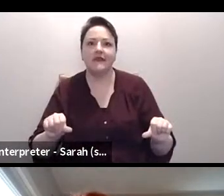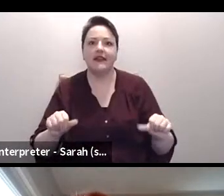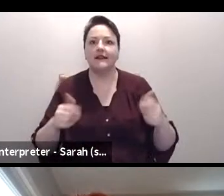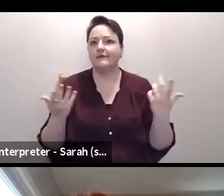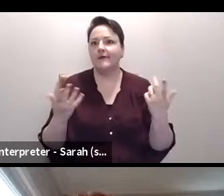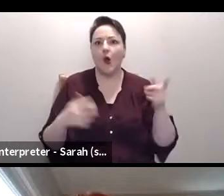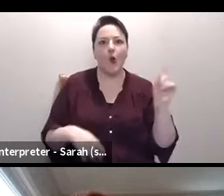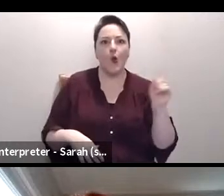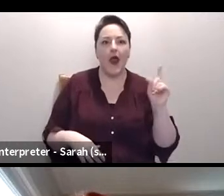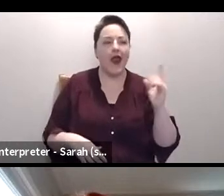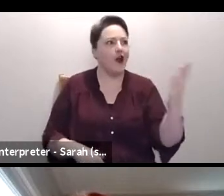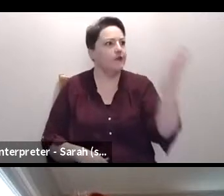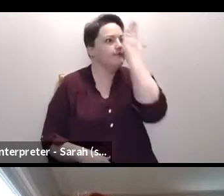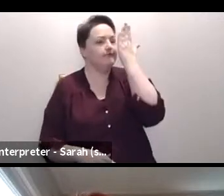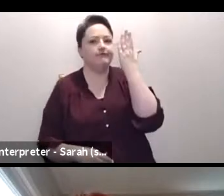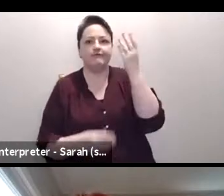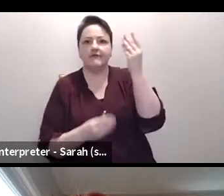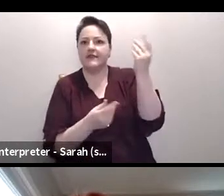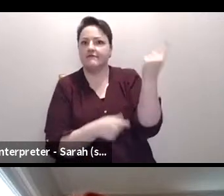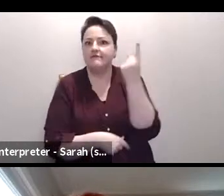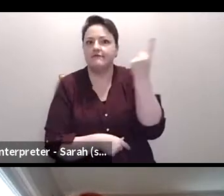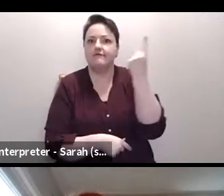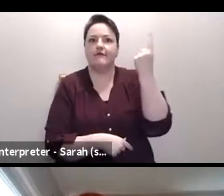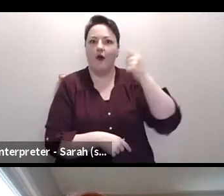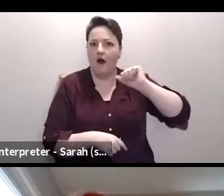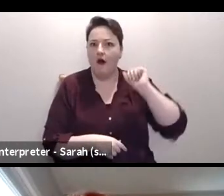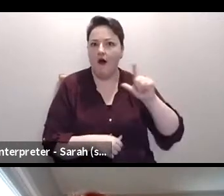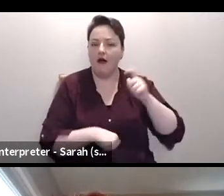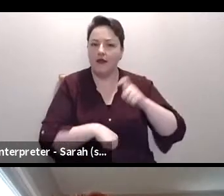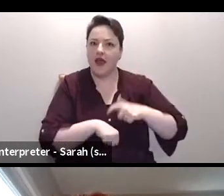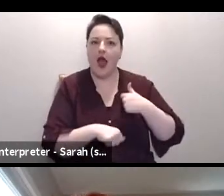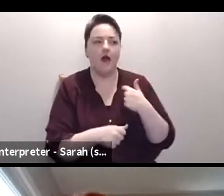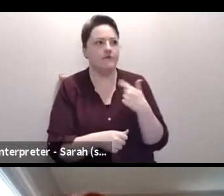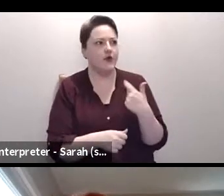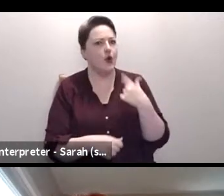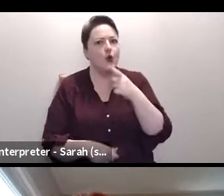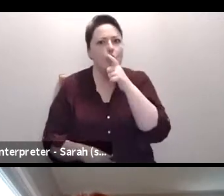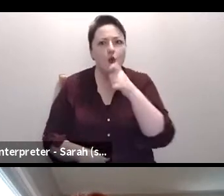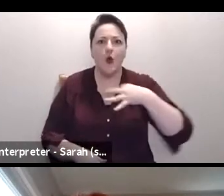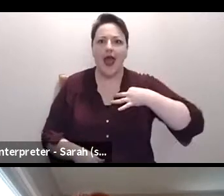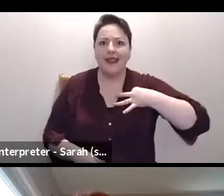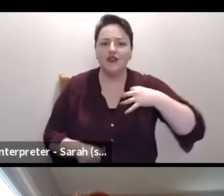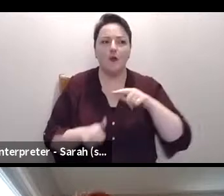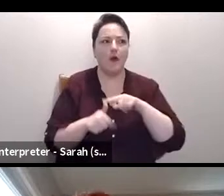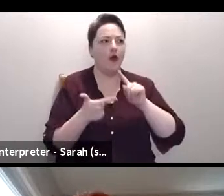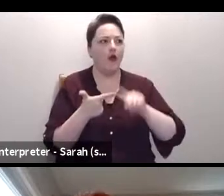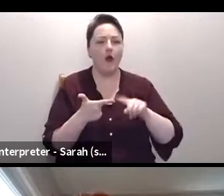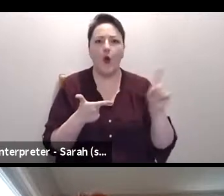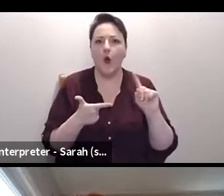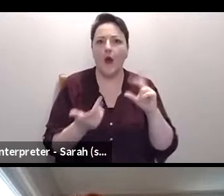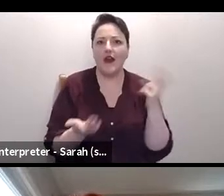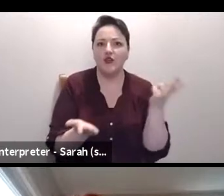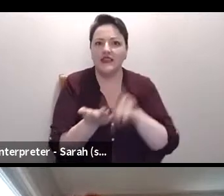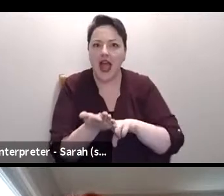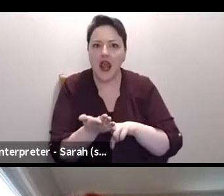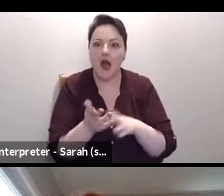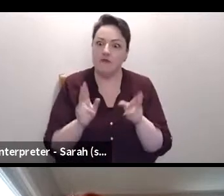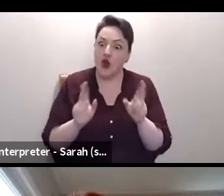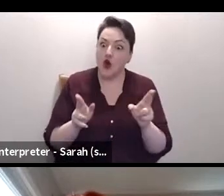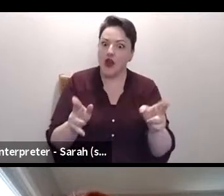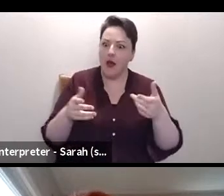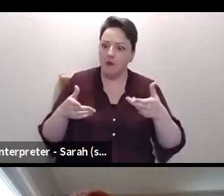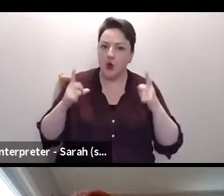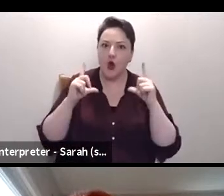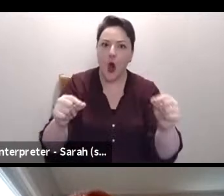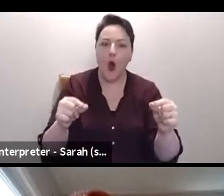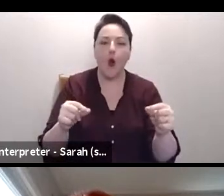time, who is eligible at this time, today, right now, and how do you sign up, and hurry up and go get your vaccine, that kind of like in your face